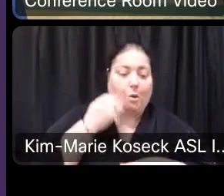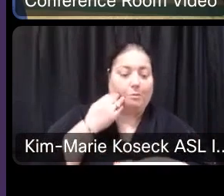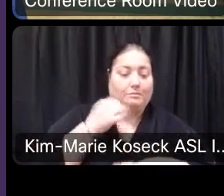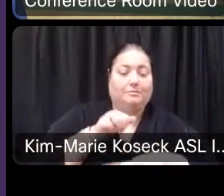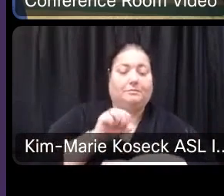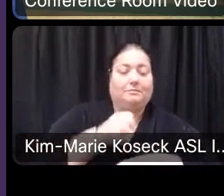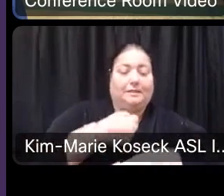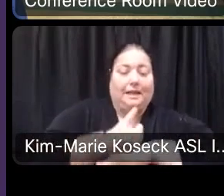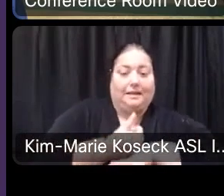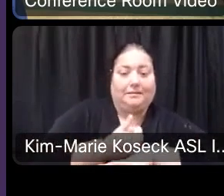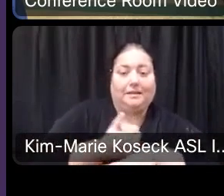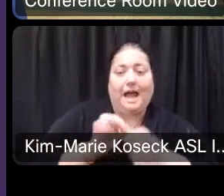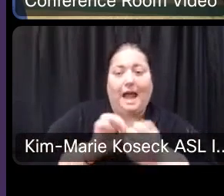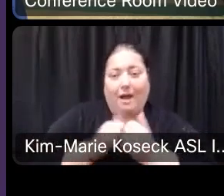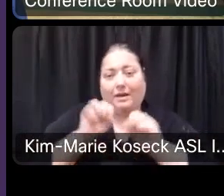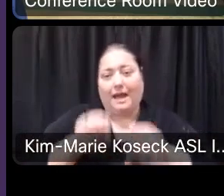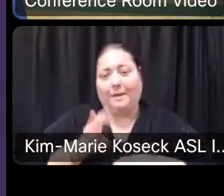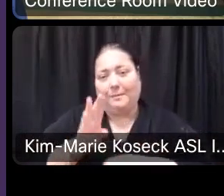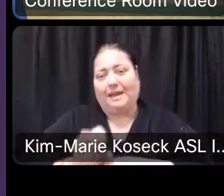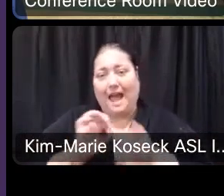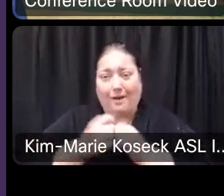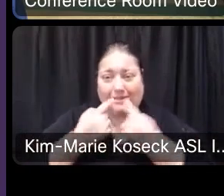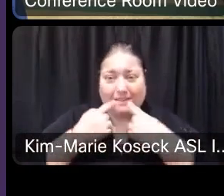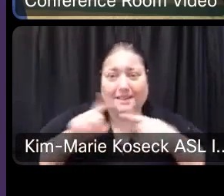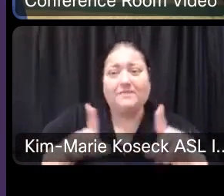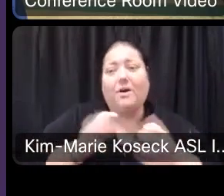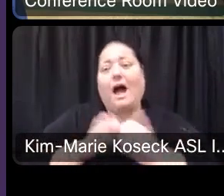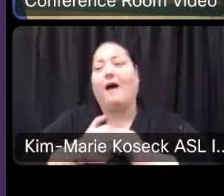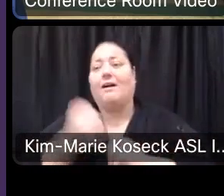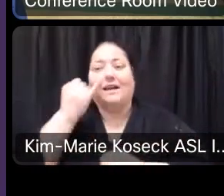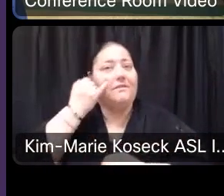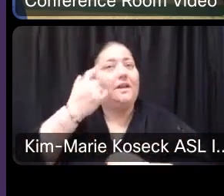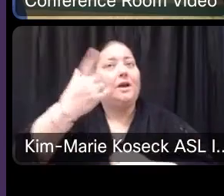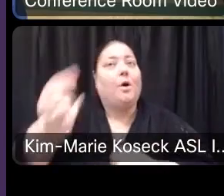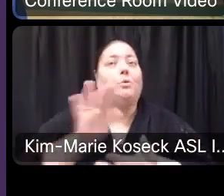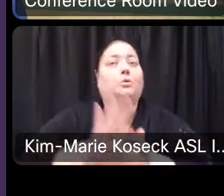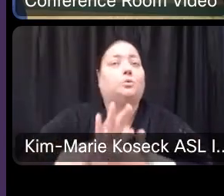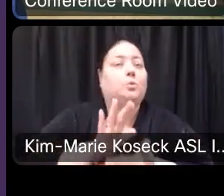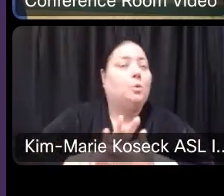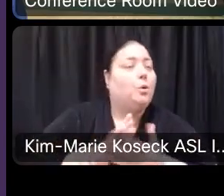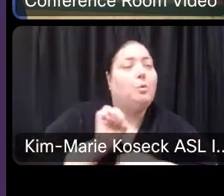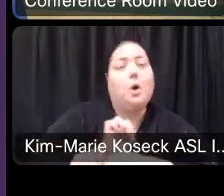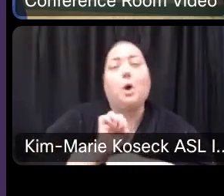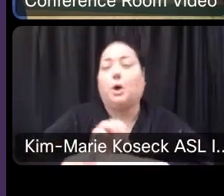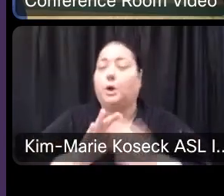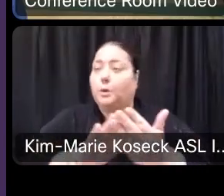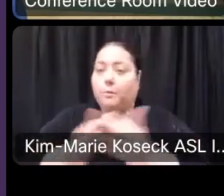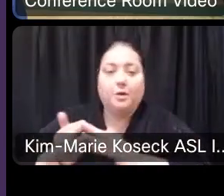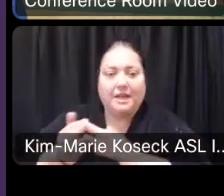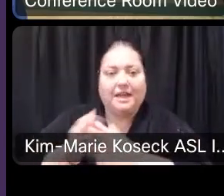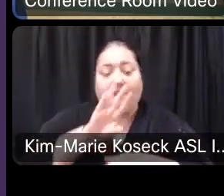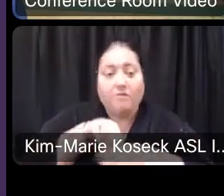be? How to have them be successful, whether they're going to school or working or, community